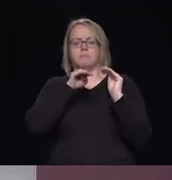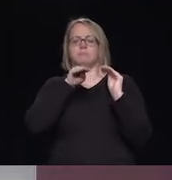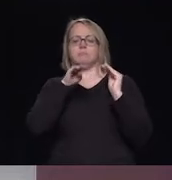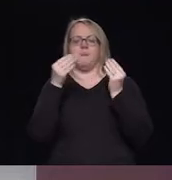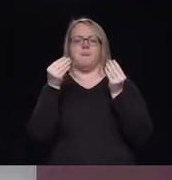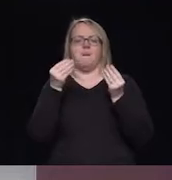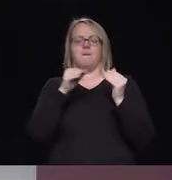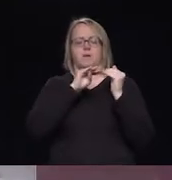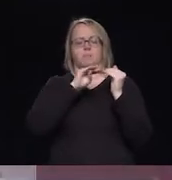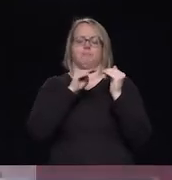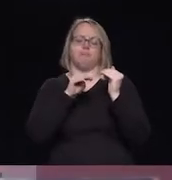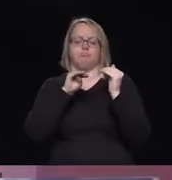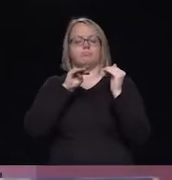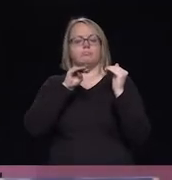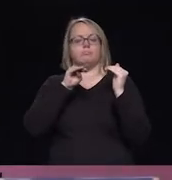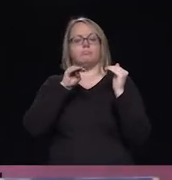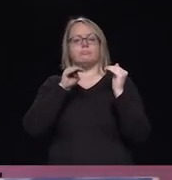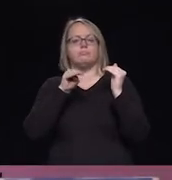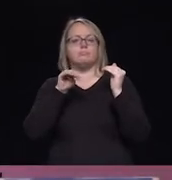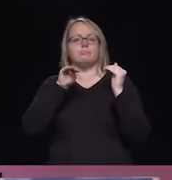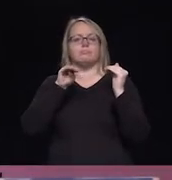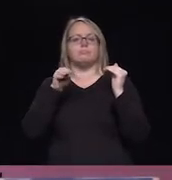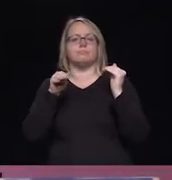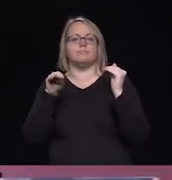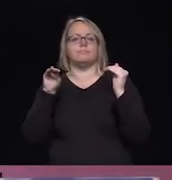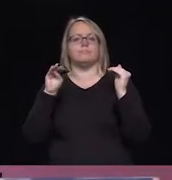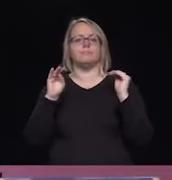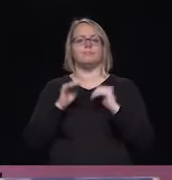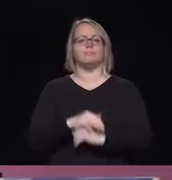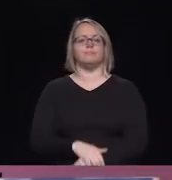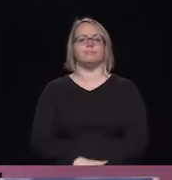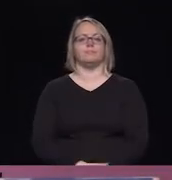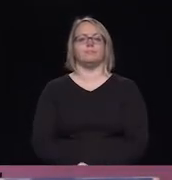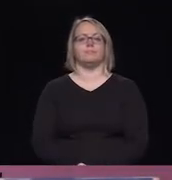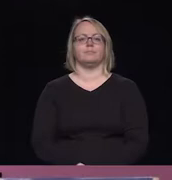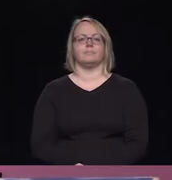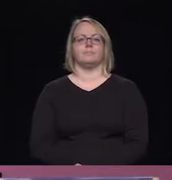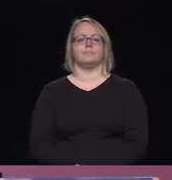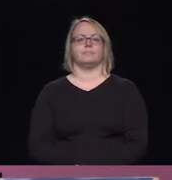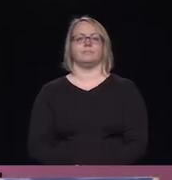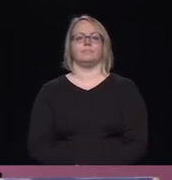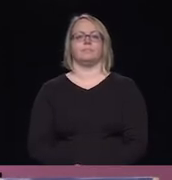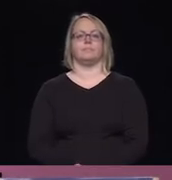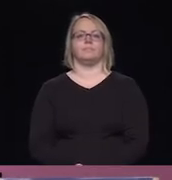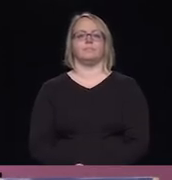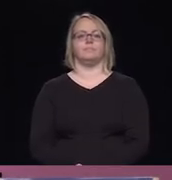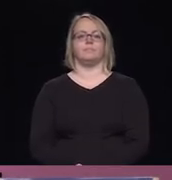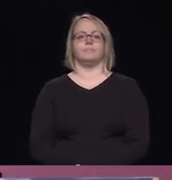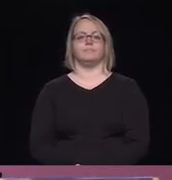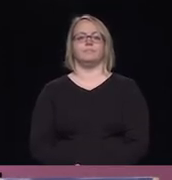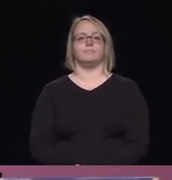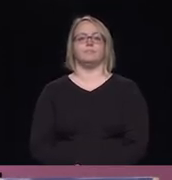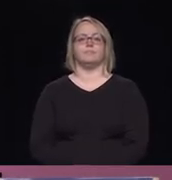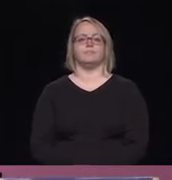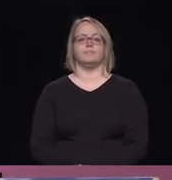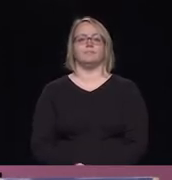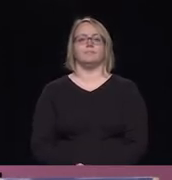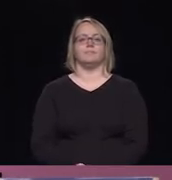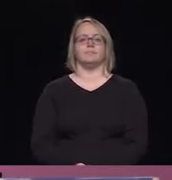So we've got cloud number one. I'm not overthinking it. There's a lot of other colors and details we're going to add to it.